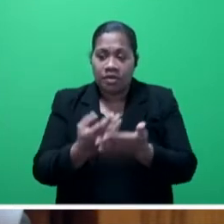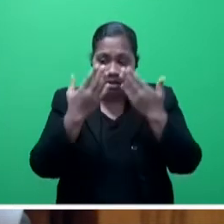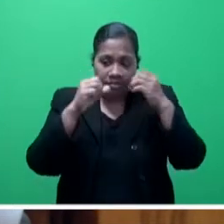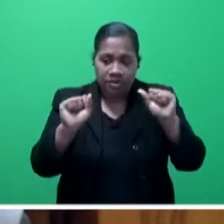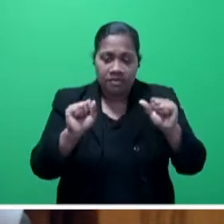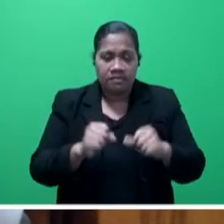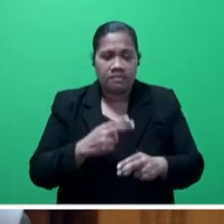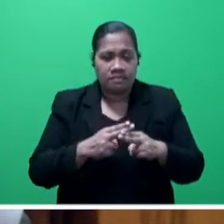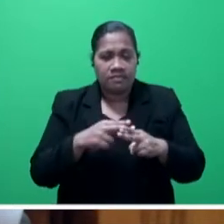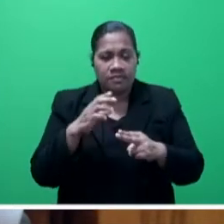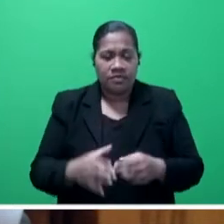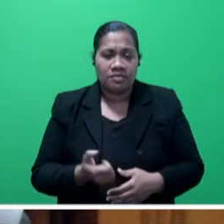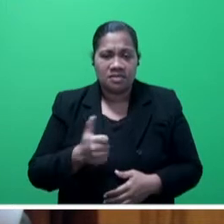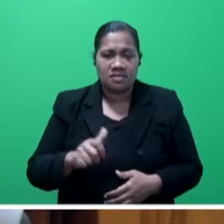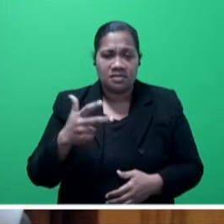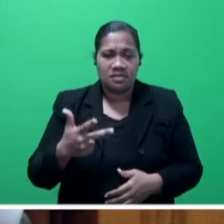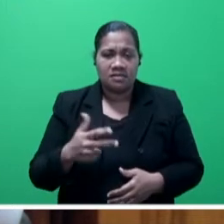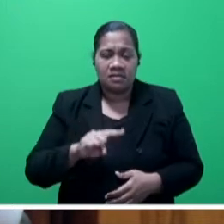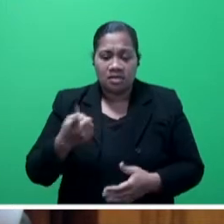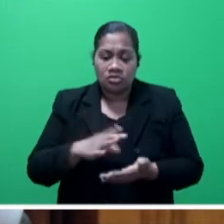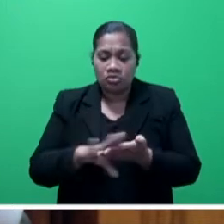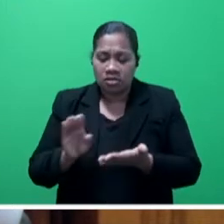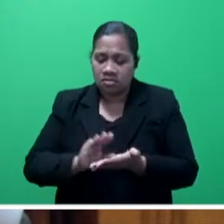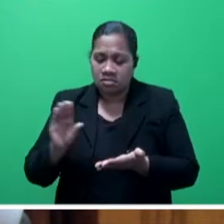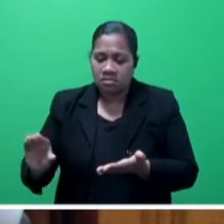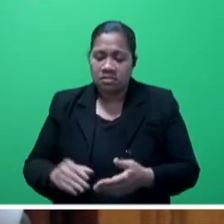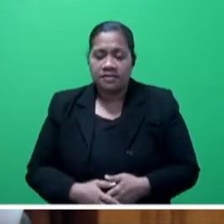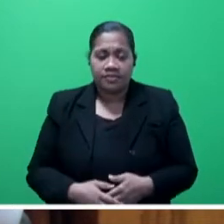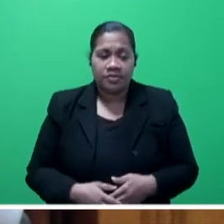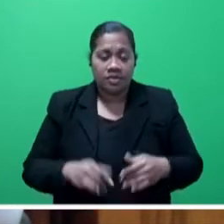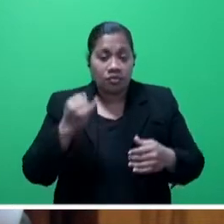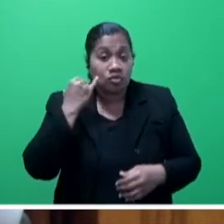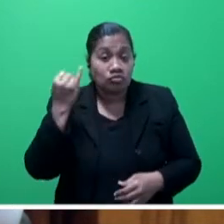have been allocated to assist 27 farmers. Fencing kit for sheep farmers,